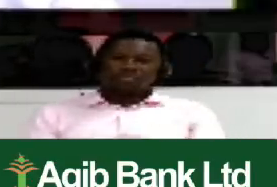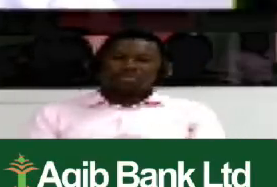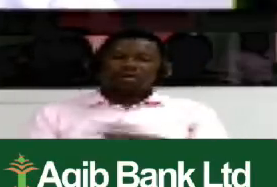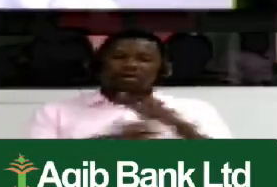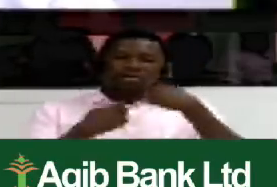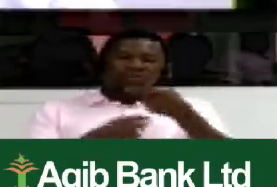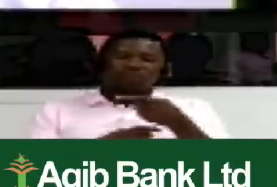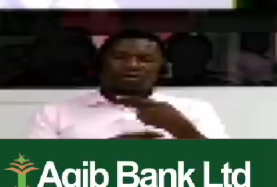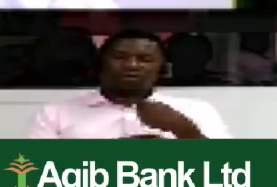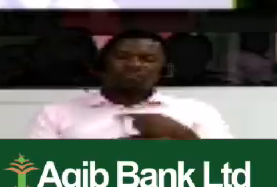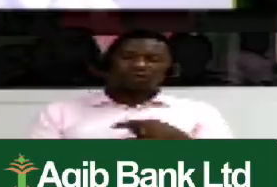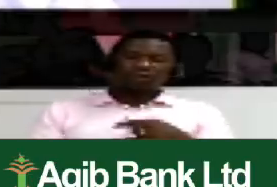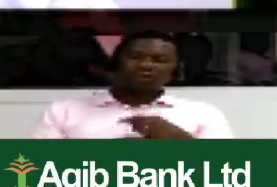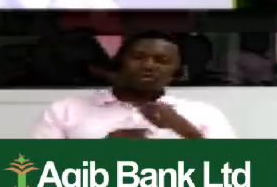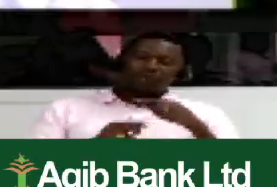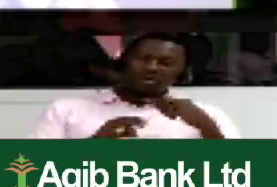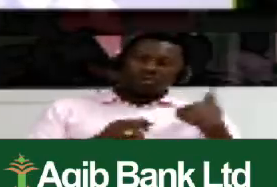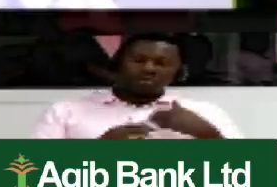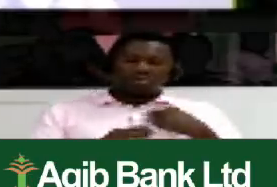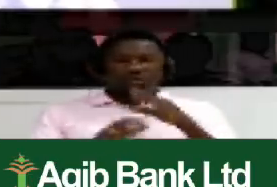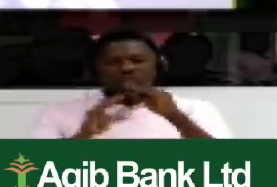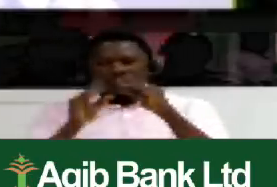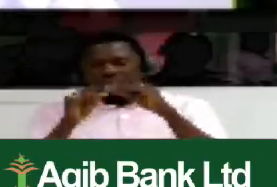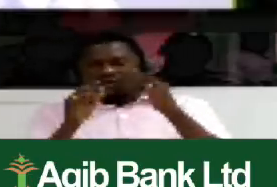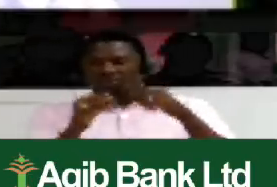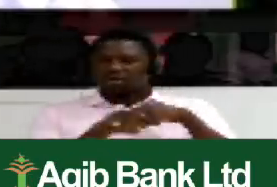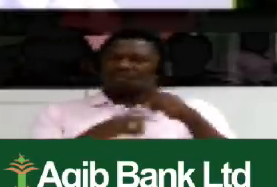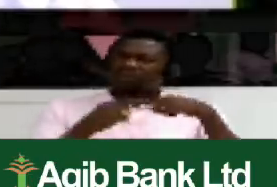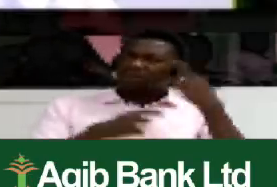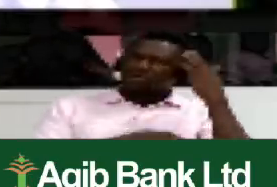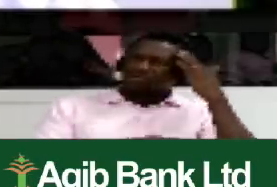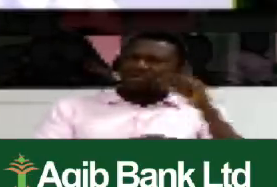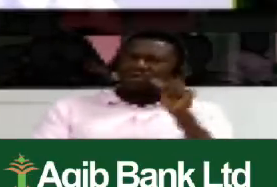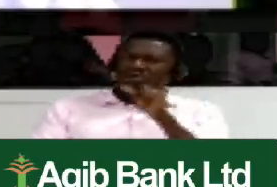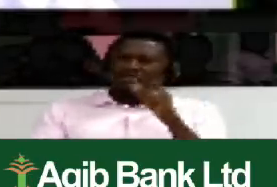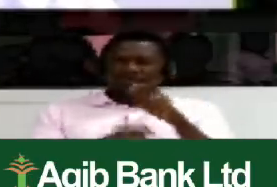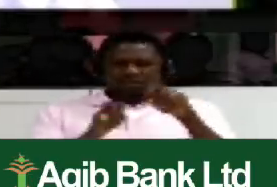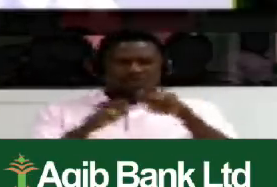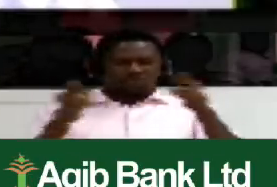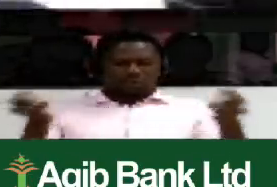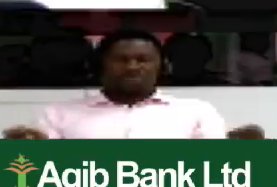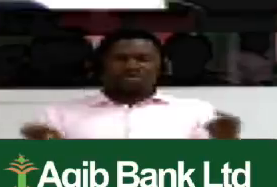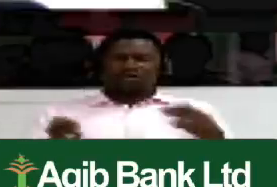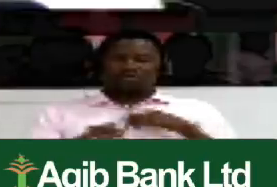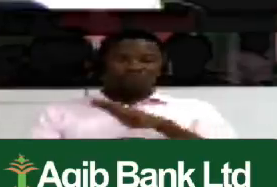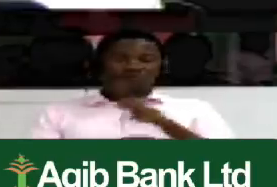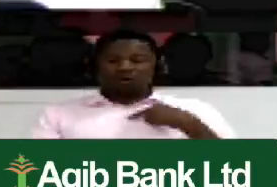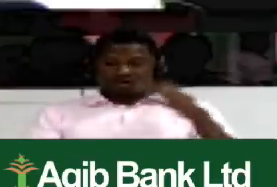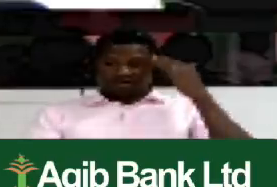From narration, I think from even papers, from newspapers, if I'm not forgotten, yes.